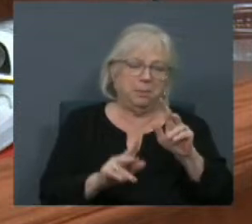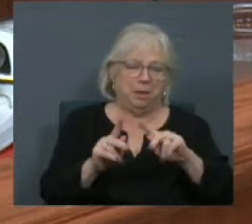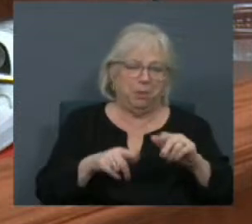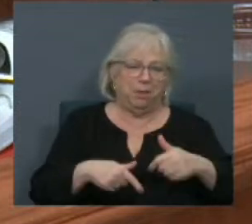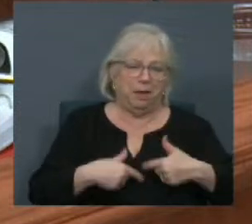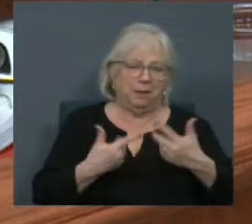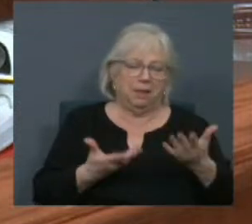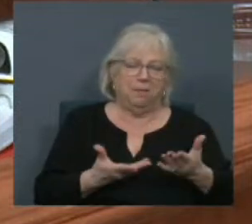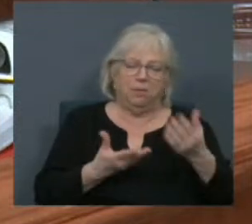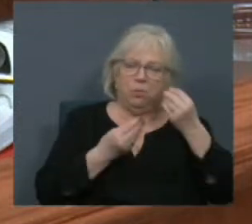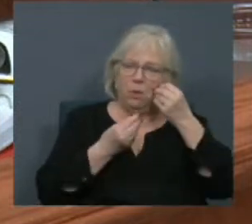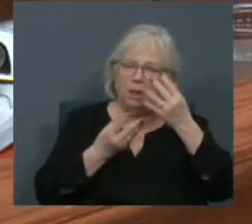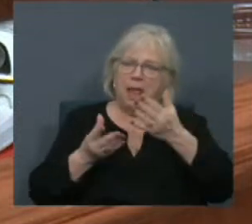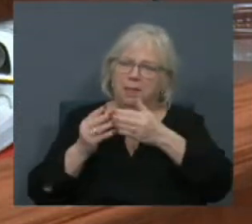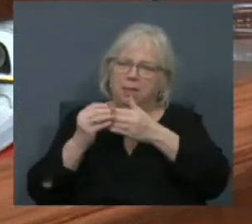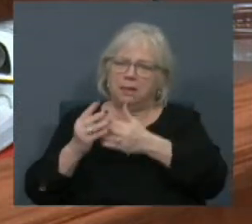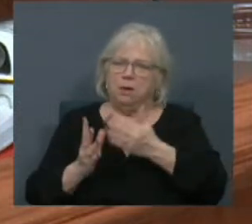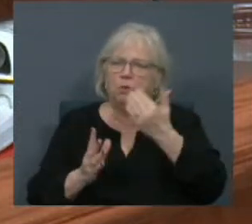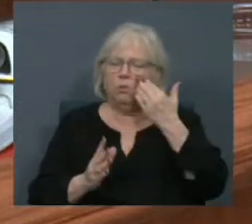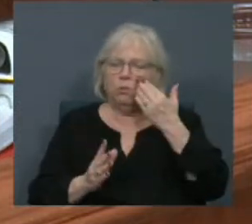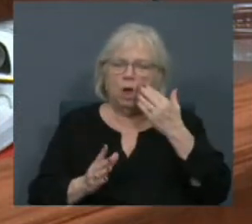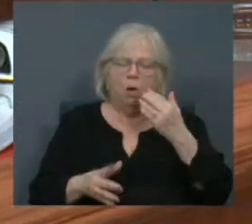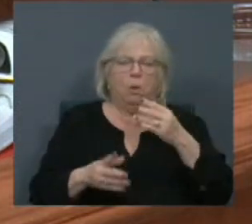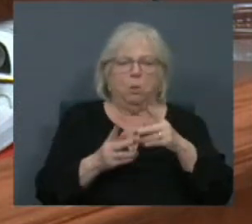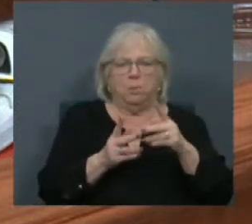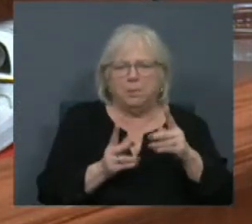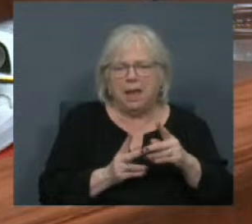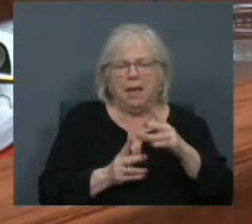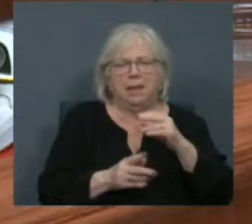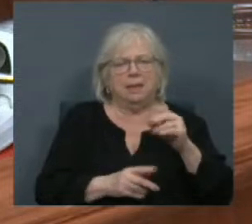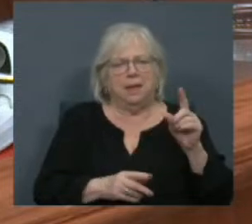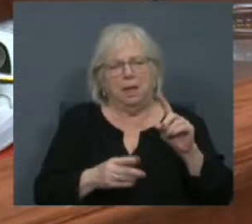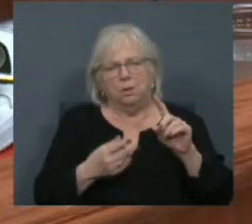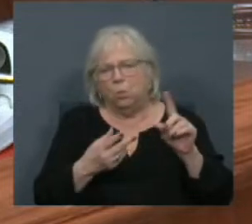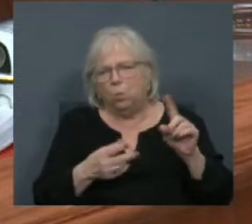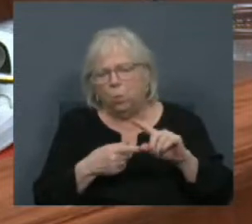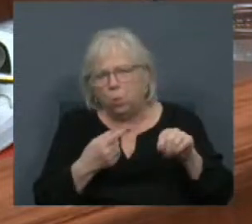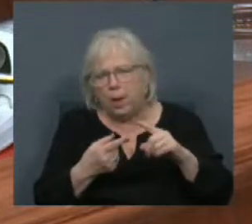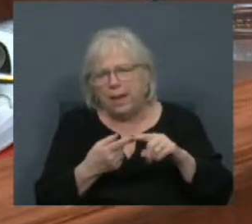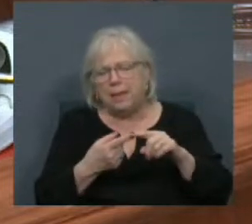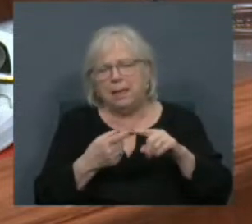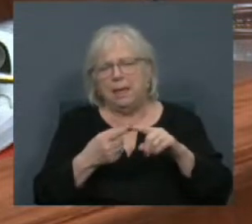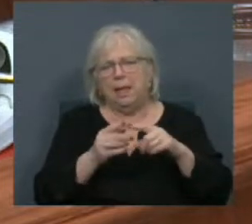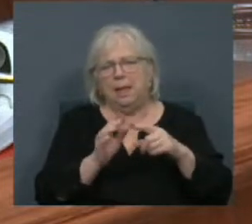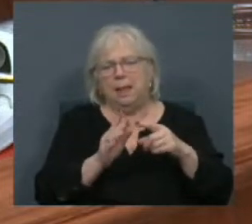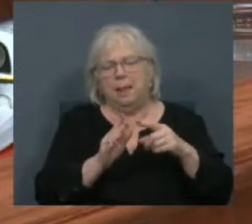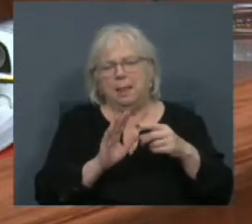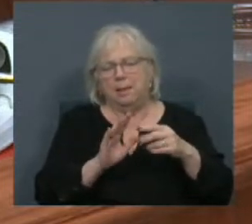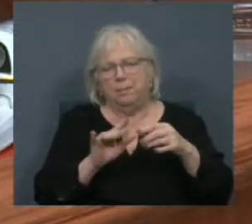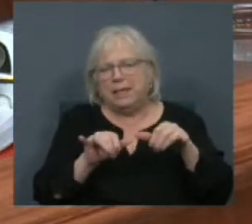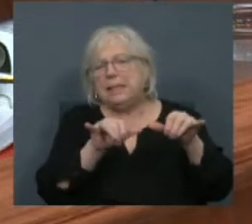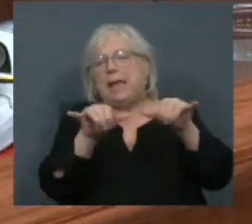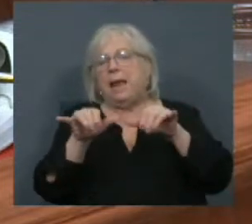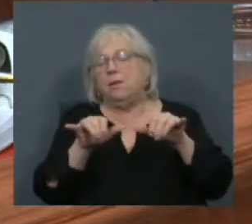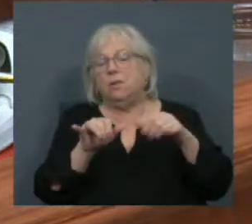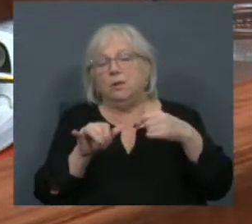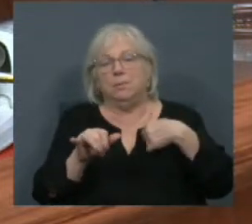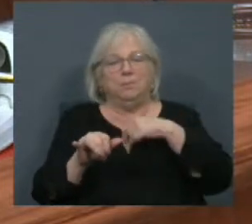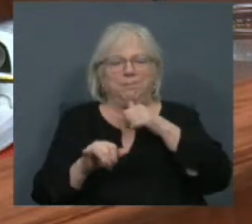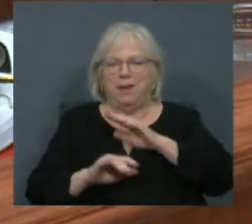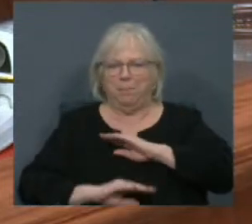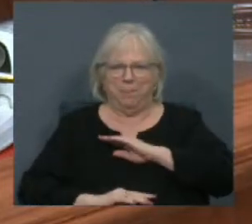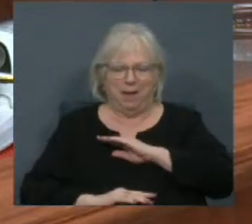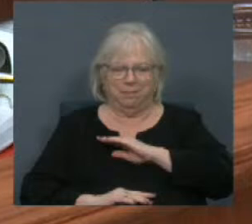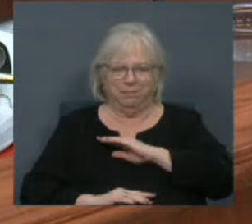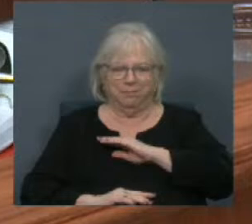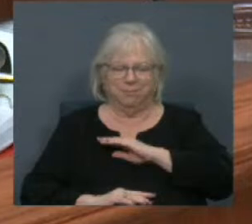when sometimes the standard we meet has not been reached. By the same